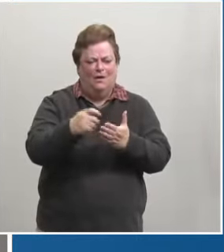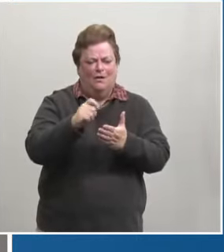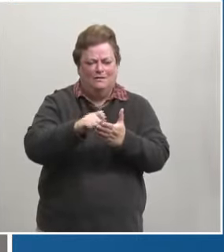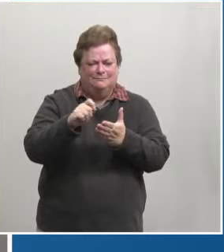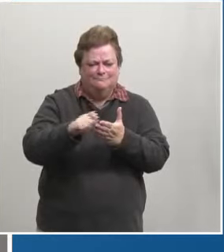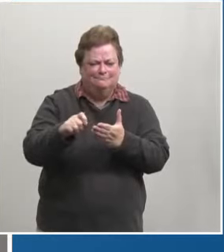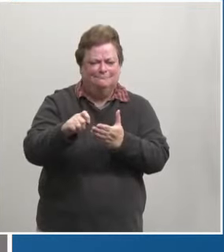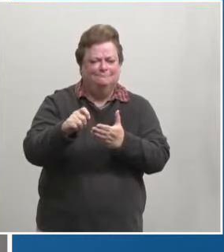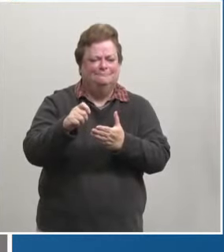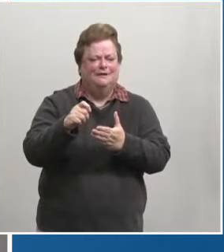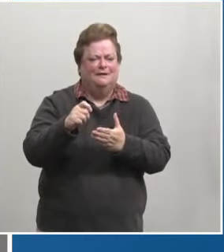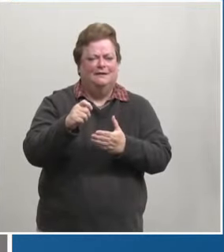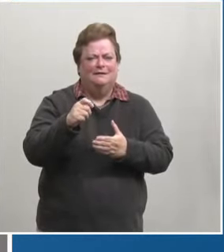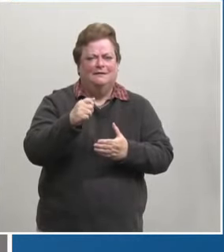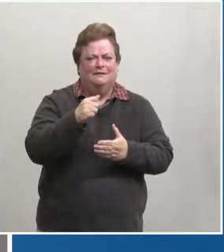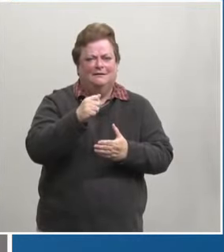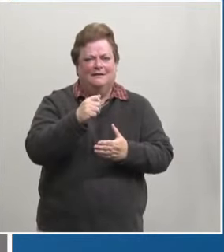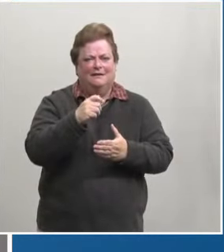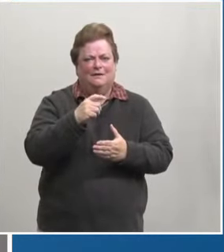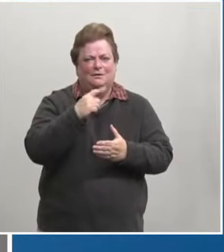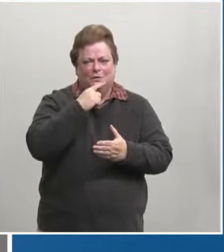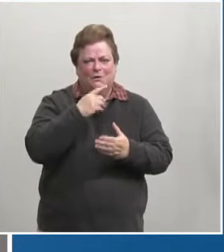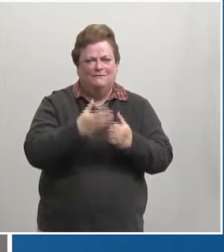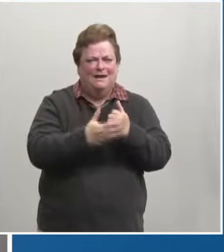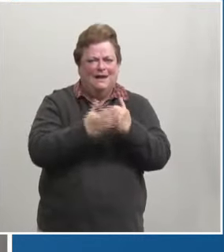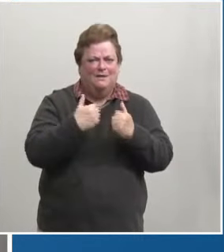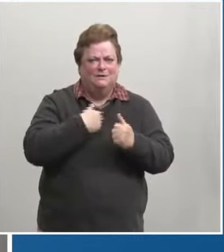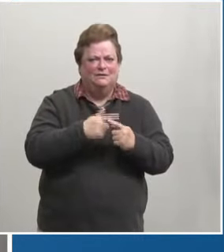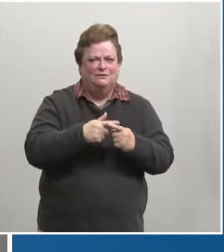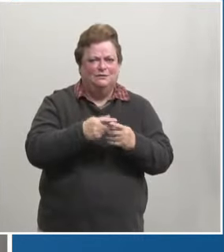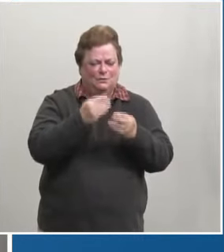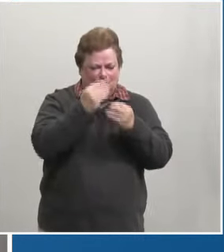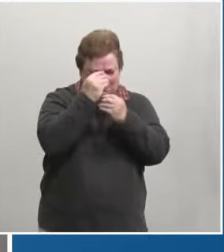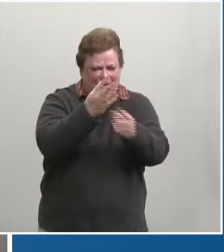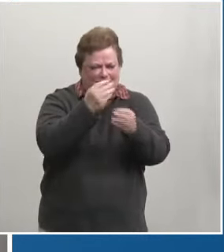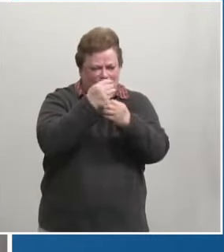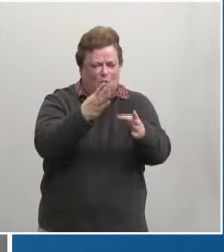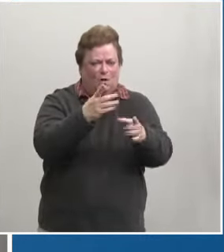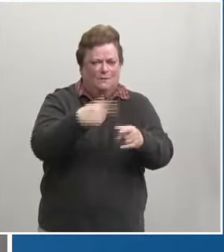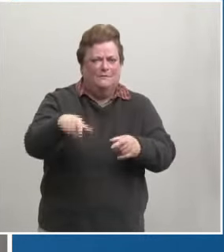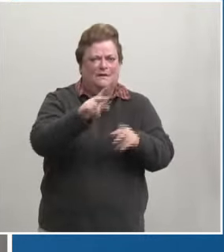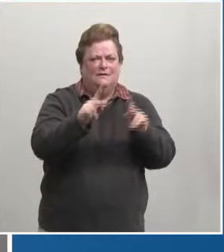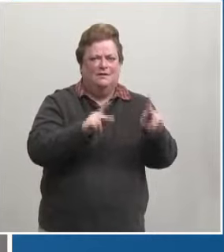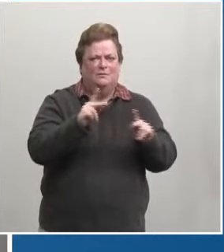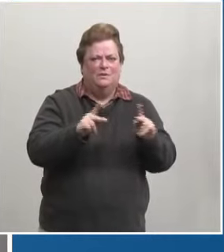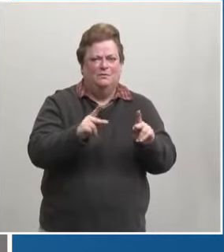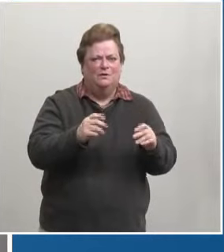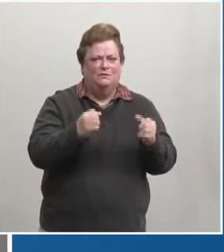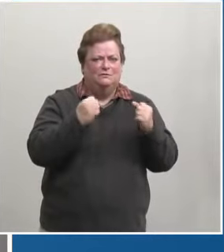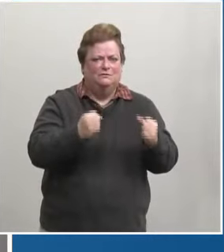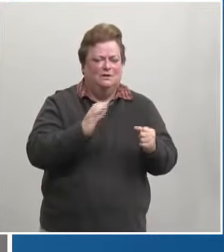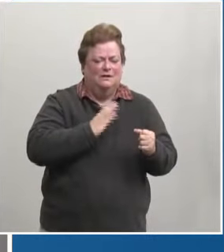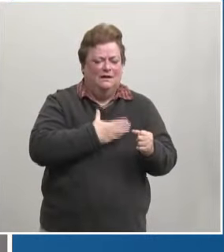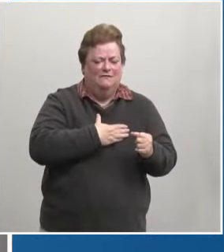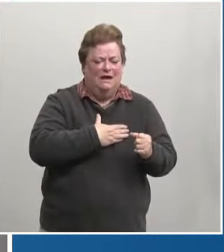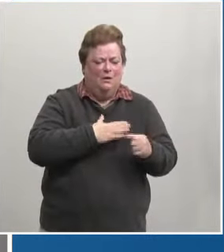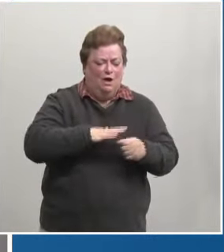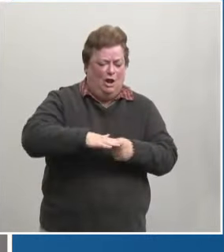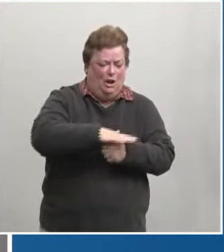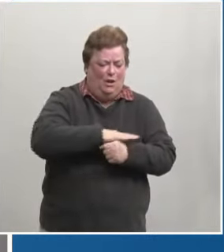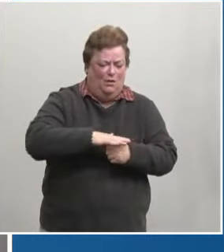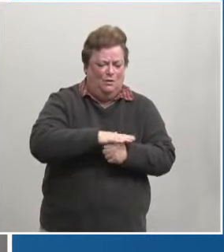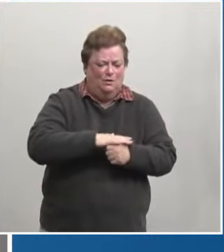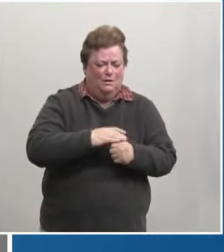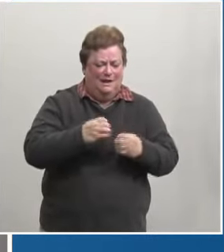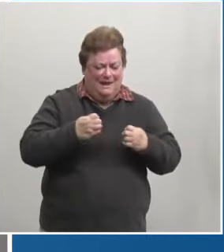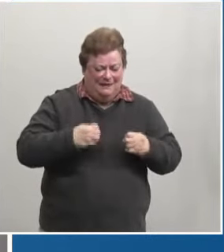this news conference, who've covered the past ones, who are helping to keep the public informed. The strength of our local pandemic response effort